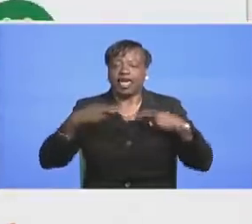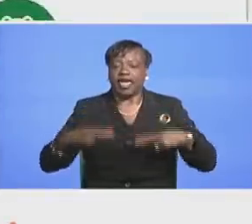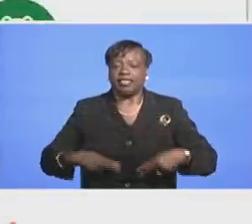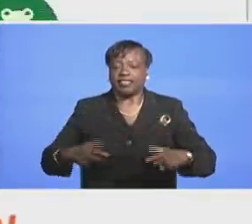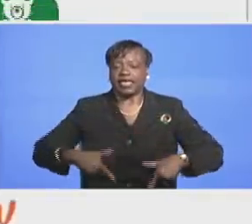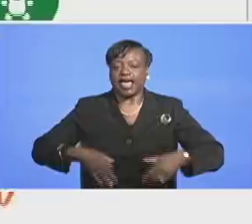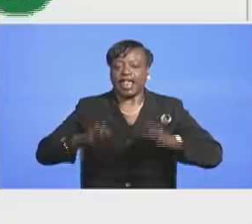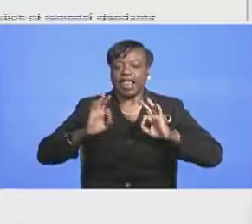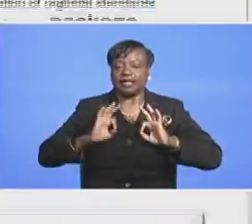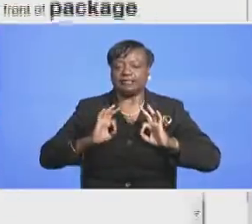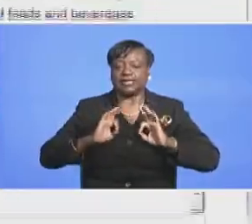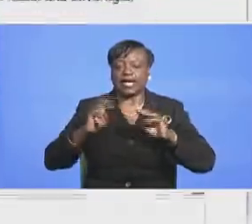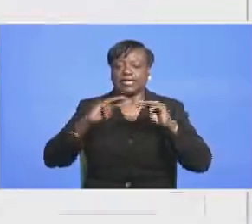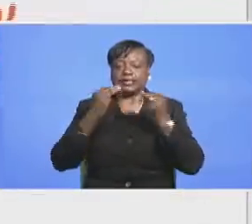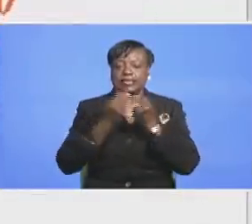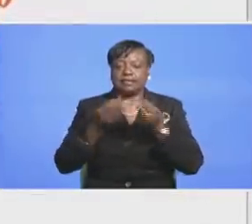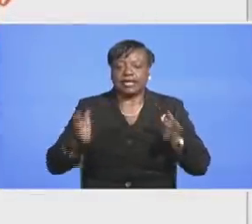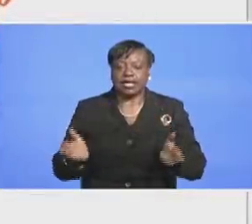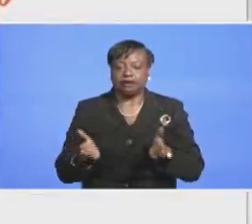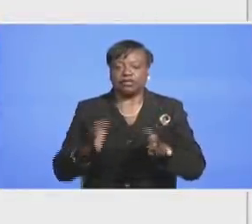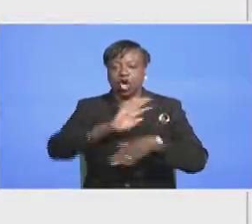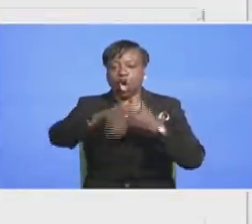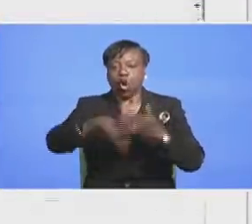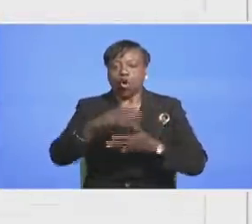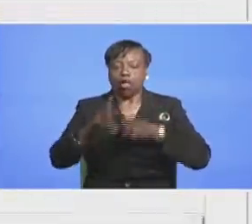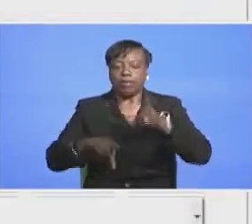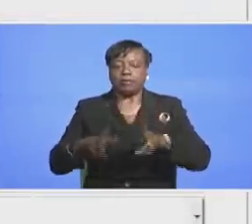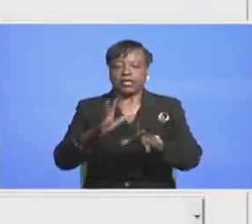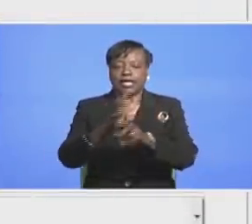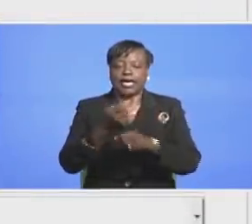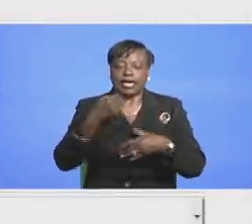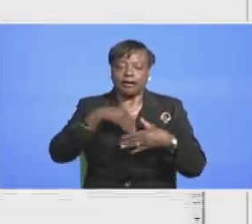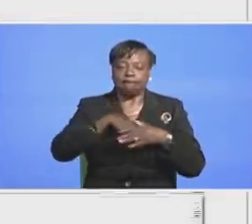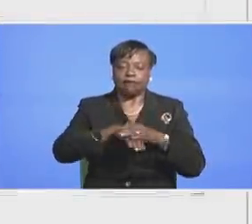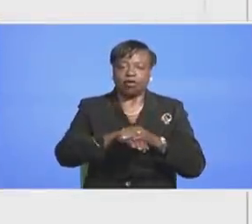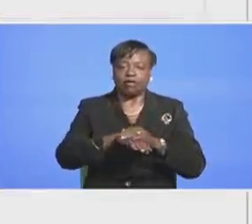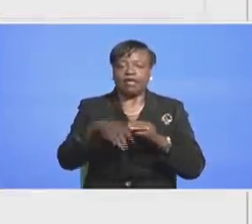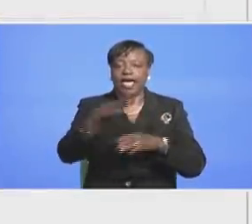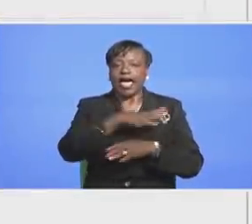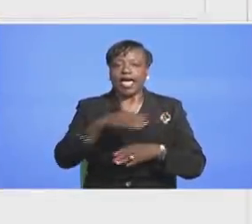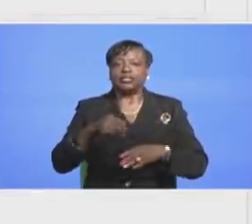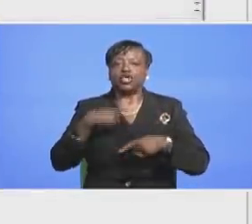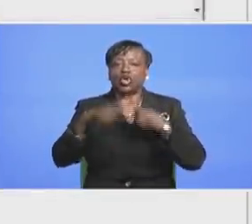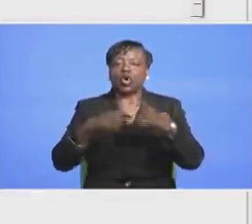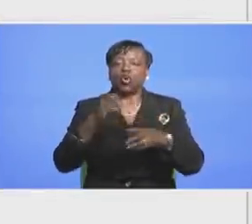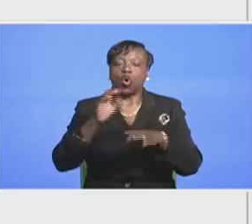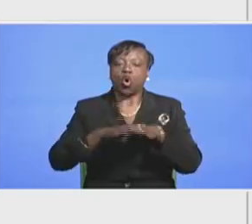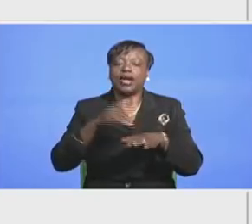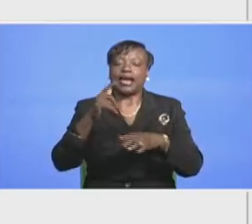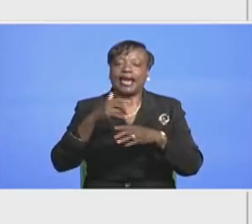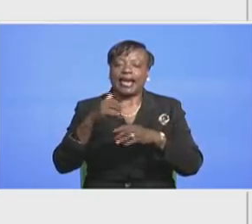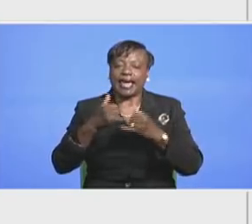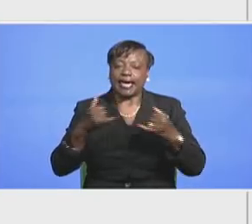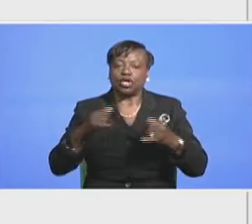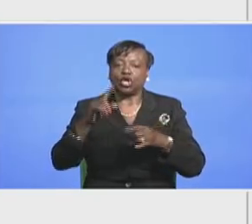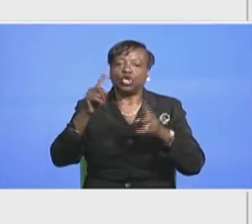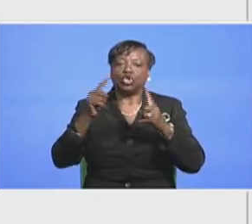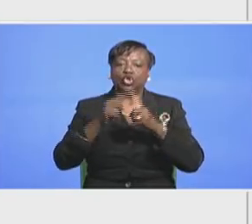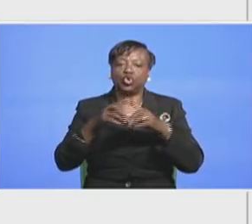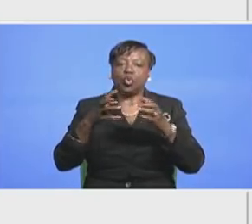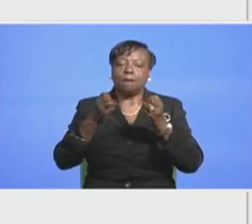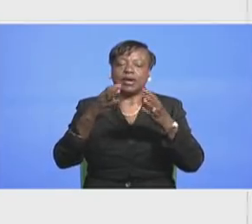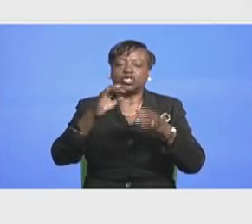team is encouraging all citizens to get involved in the campaign and to go online to toomuchjunk.org to